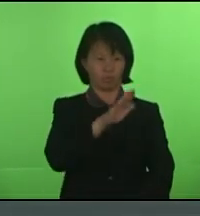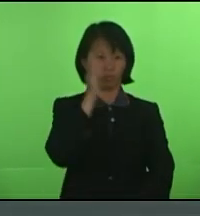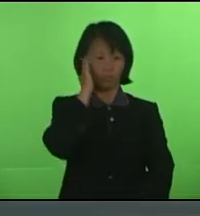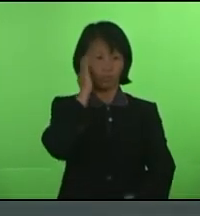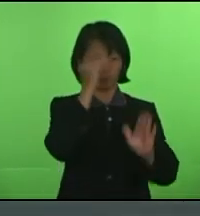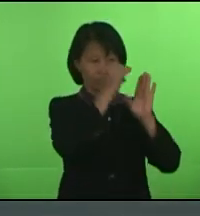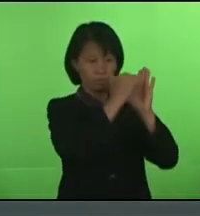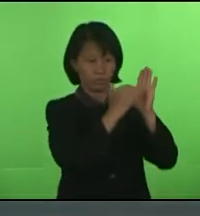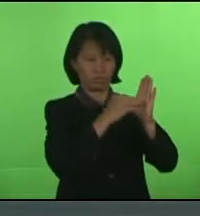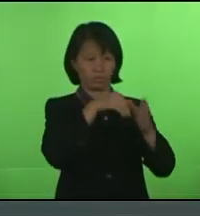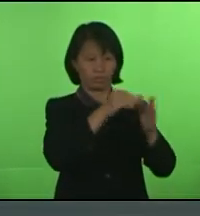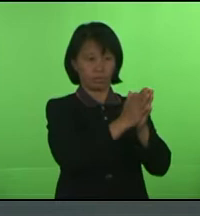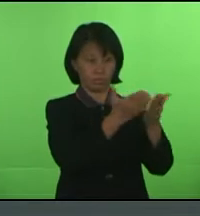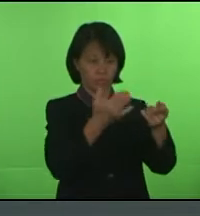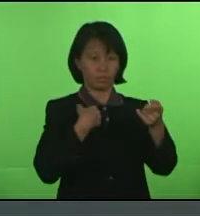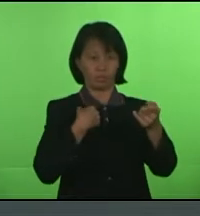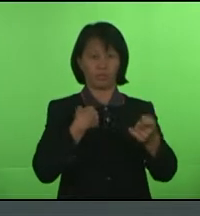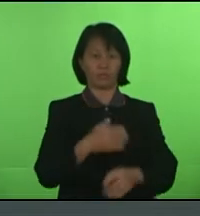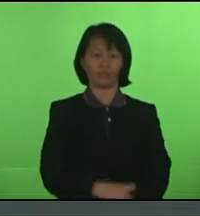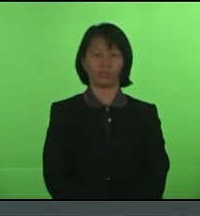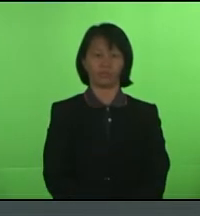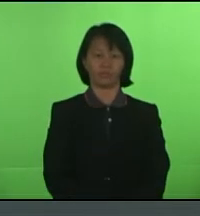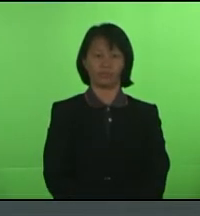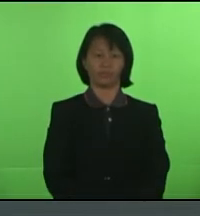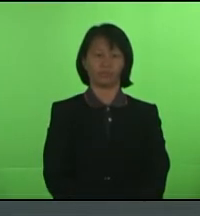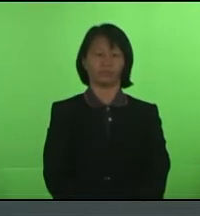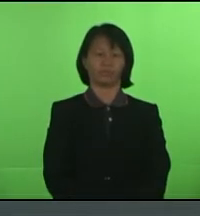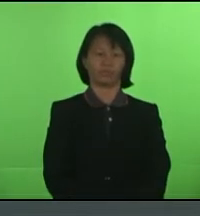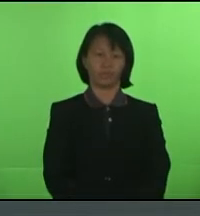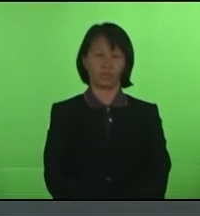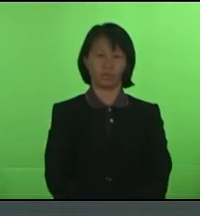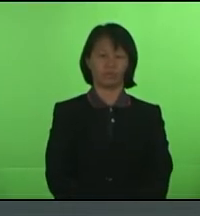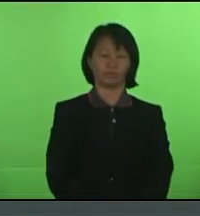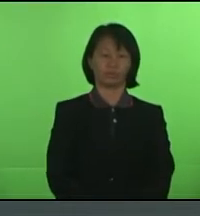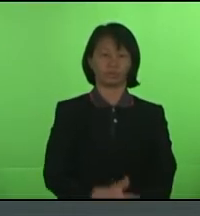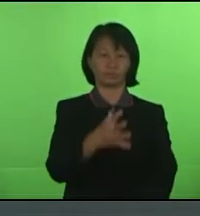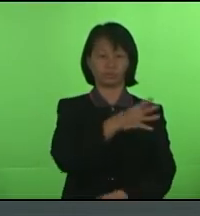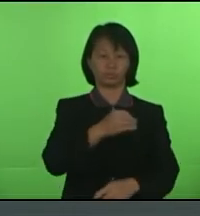be aware and get the hang of that. And one